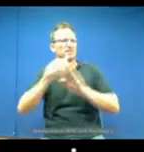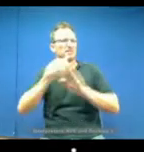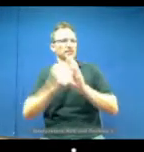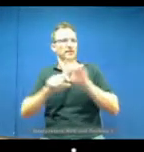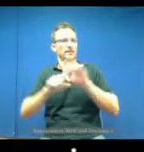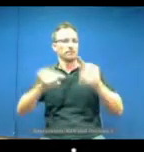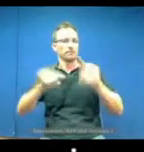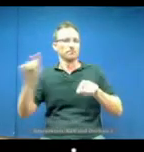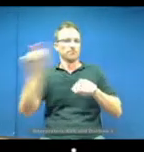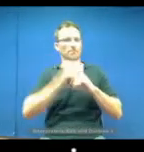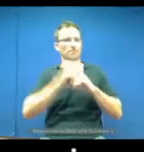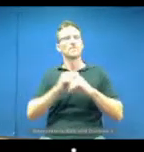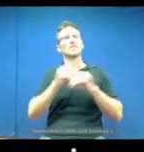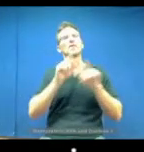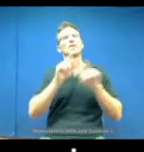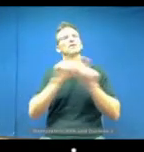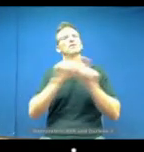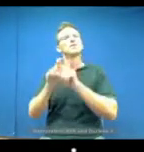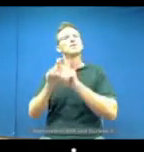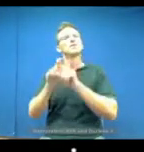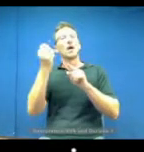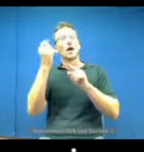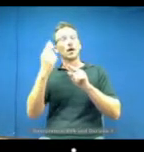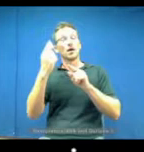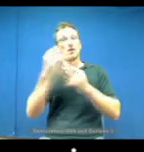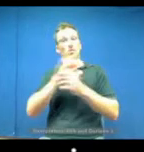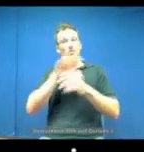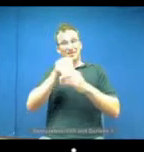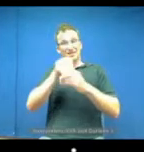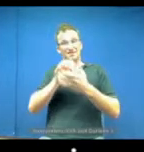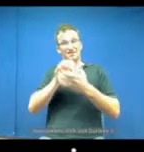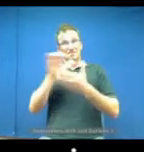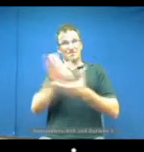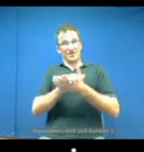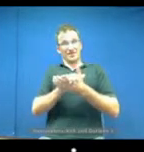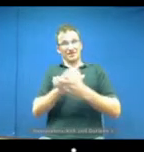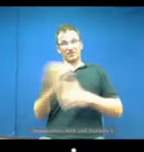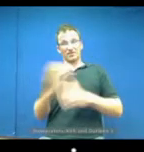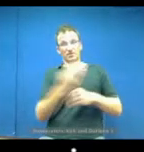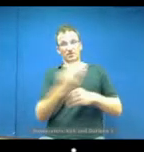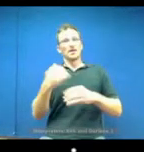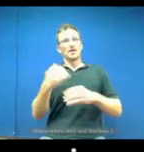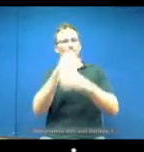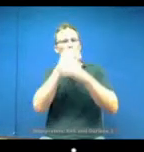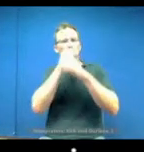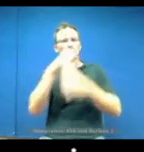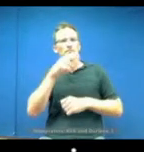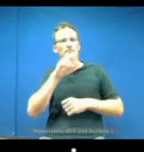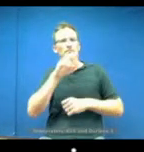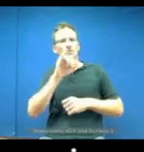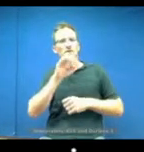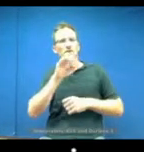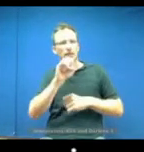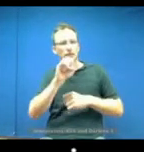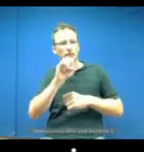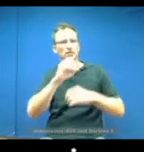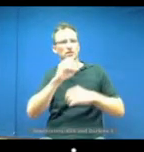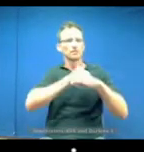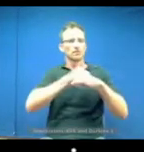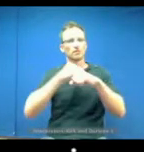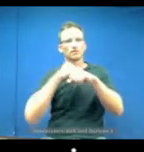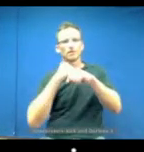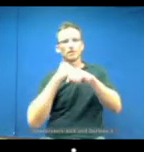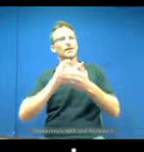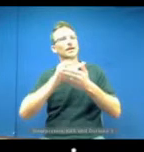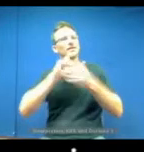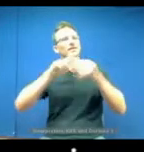asserting a privilege, a marital communications privilege. And again, that is heavily dependent upon your state law. You can't